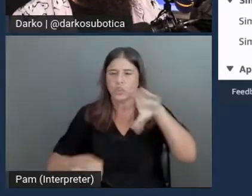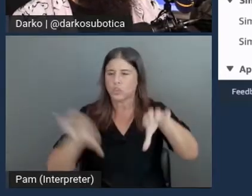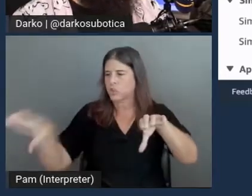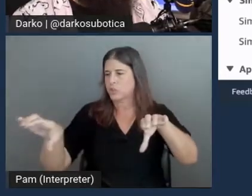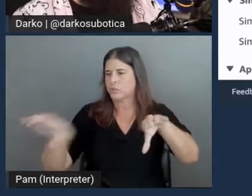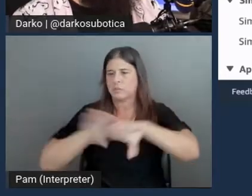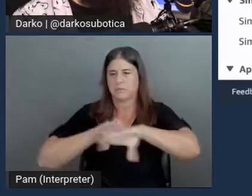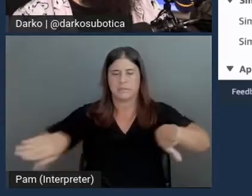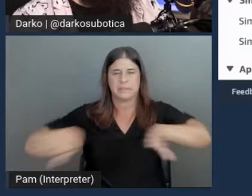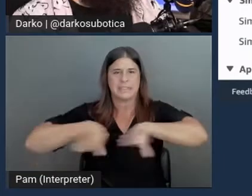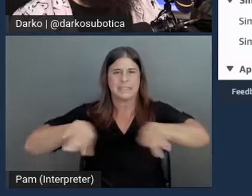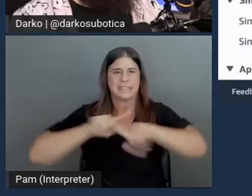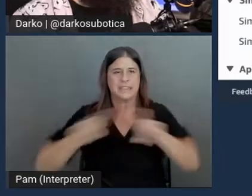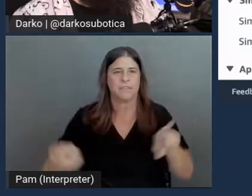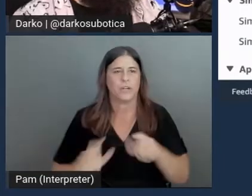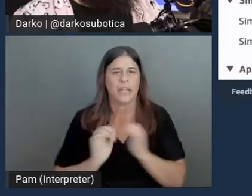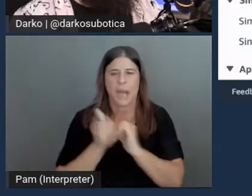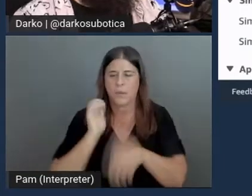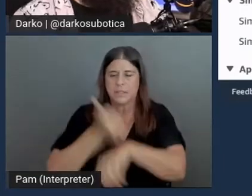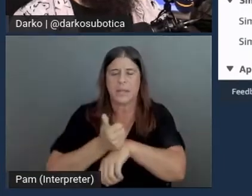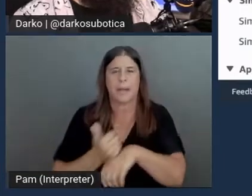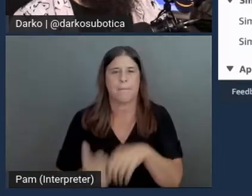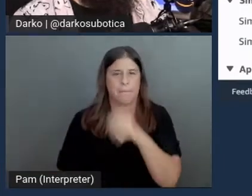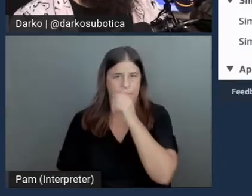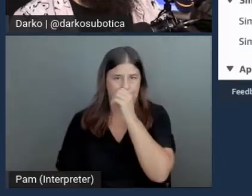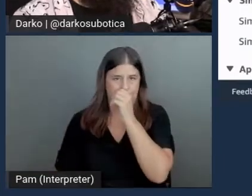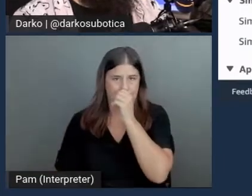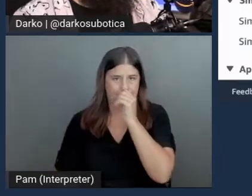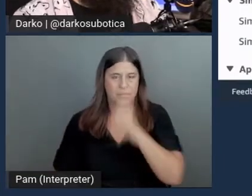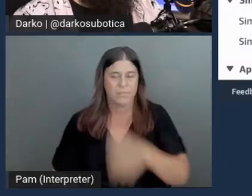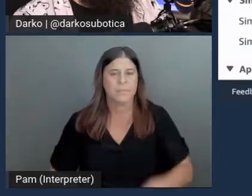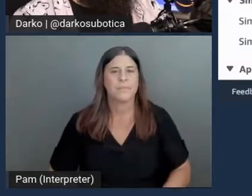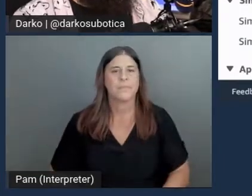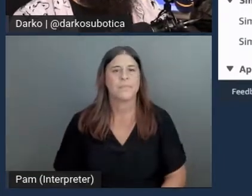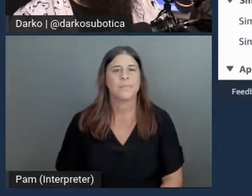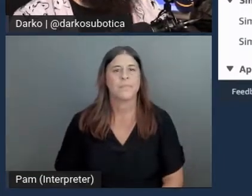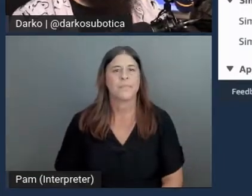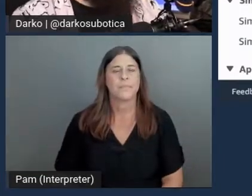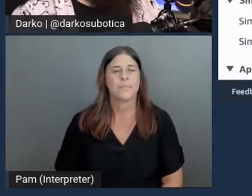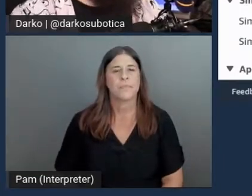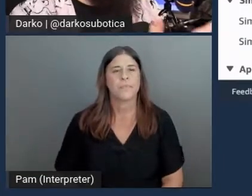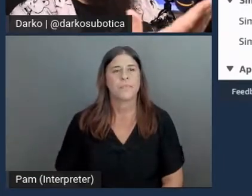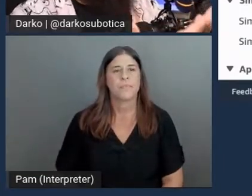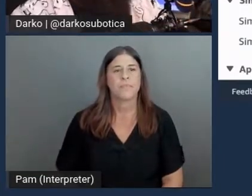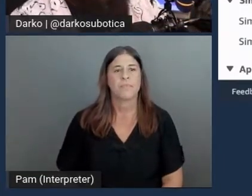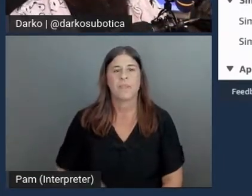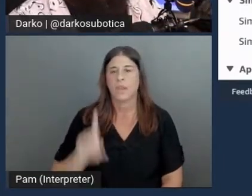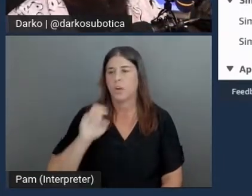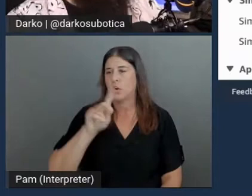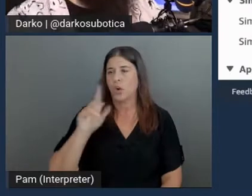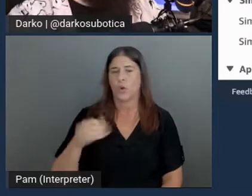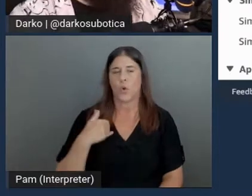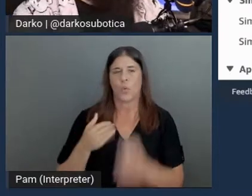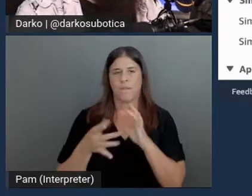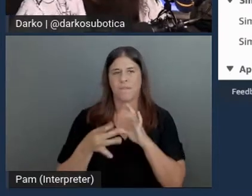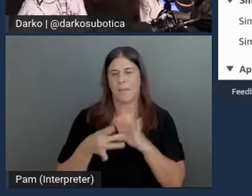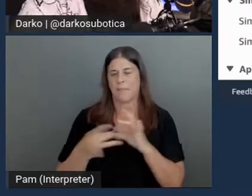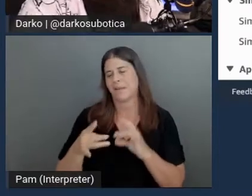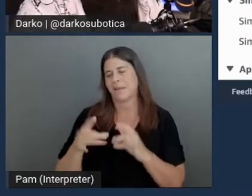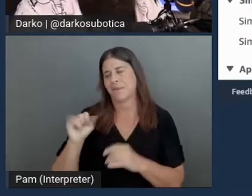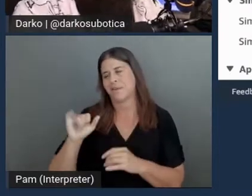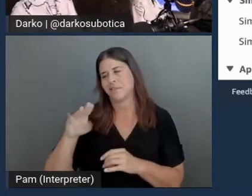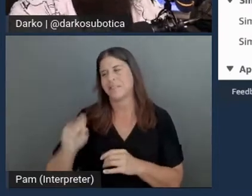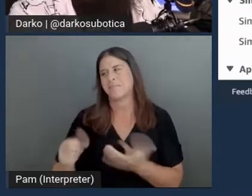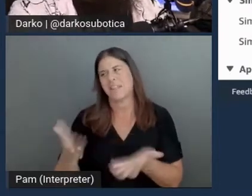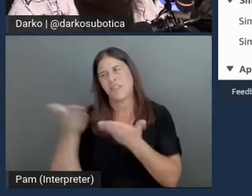permutation and combination of furniture within it. Yeah. And we even have people commenting Sims. So there you go. Yes,